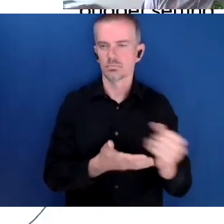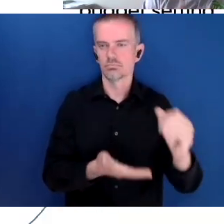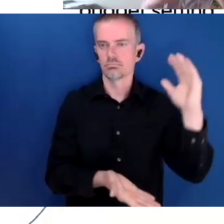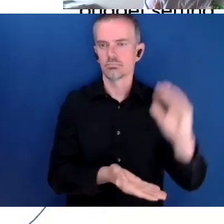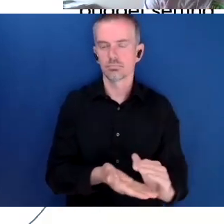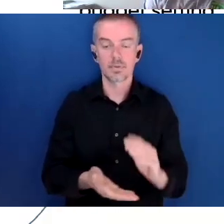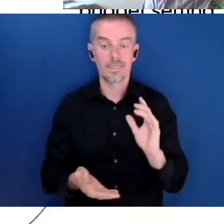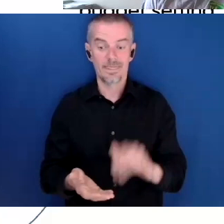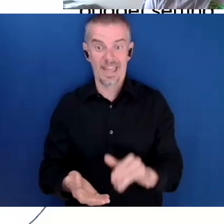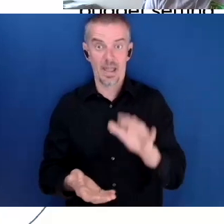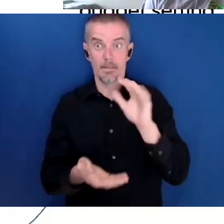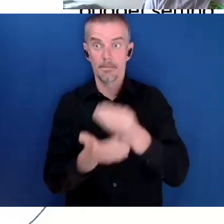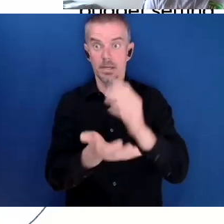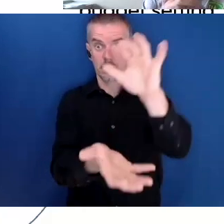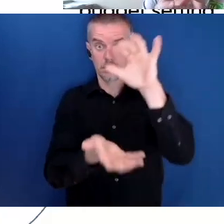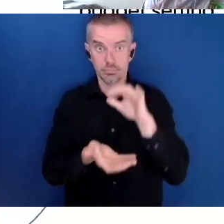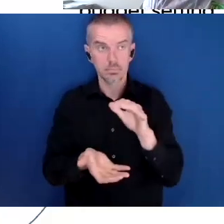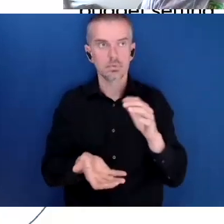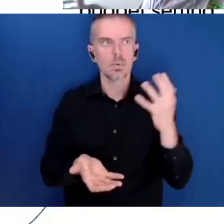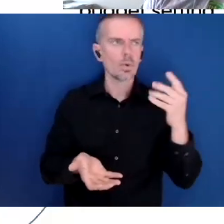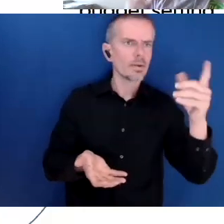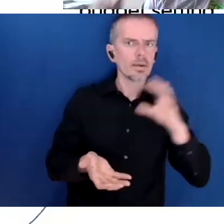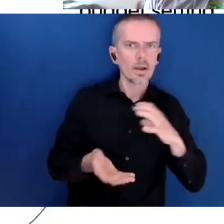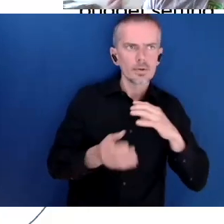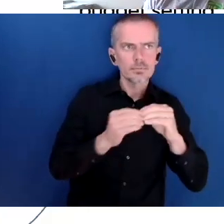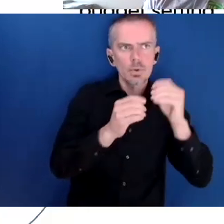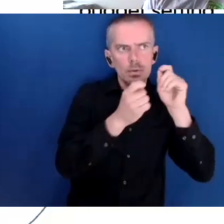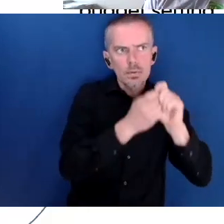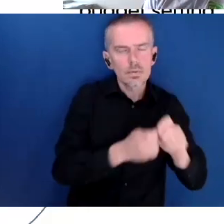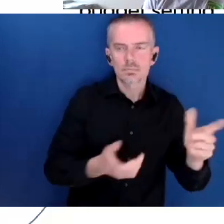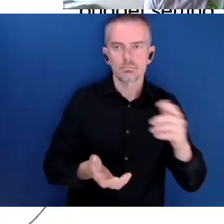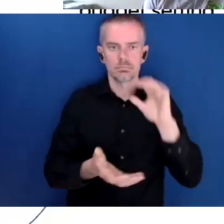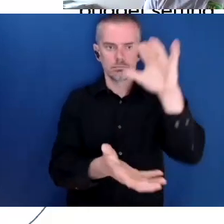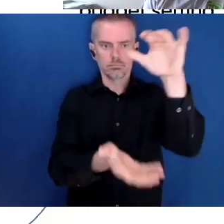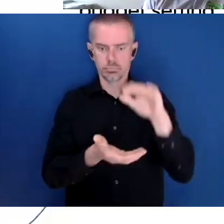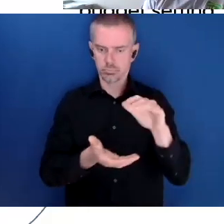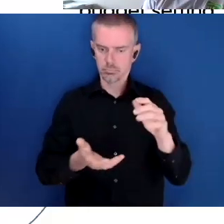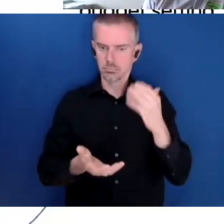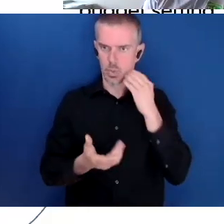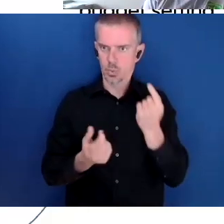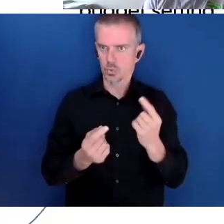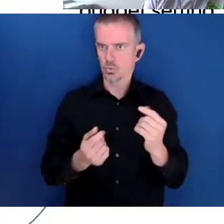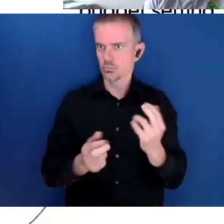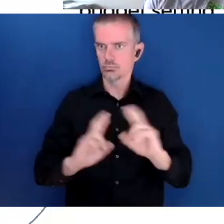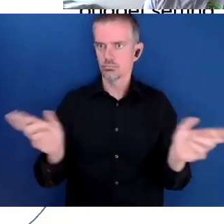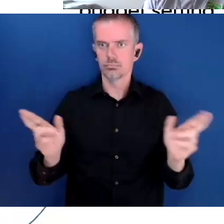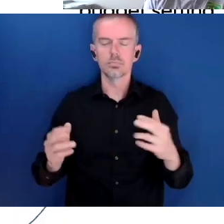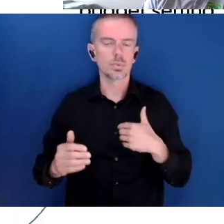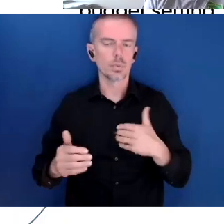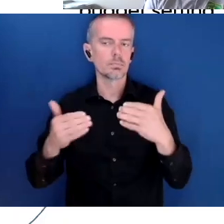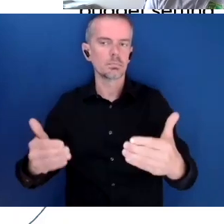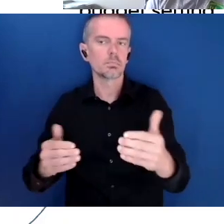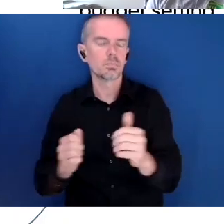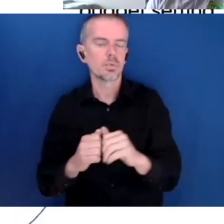that. When they gave that money to us initially, it had the whole thing. And so we can move on more of our own cycles for supplemental